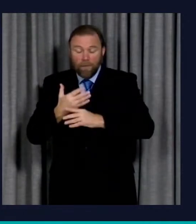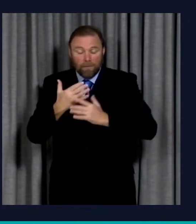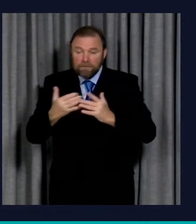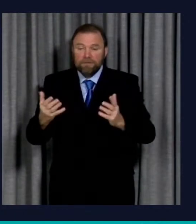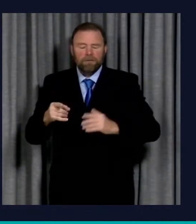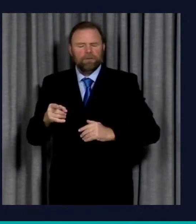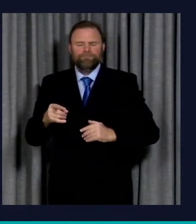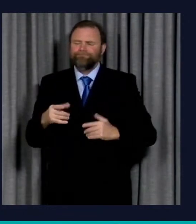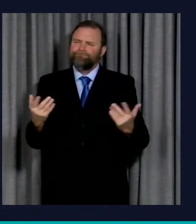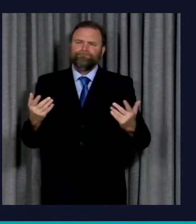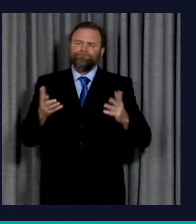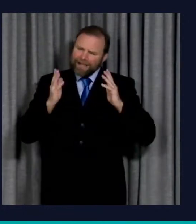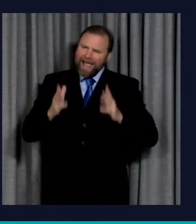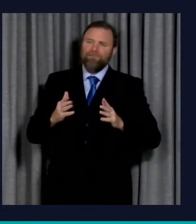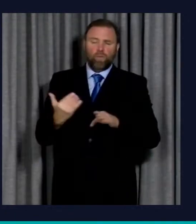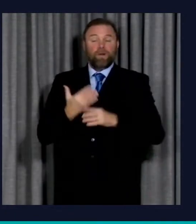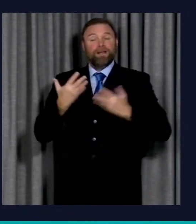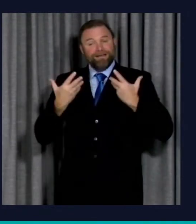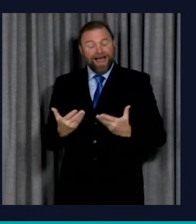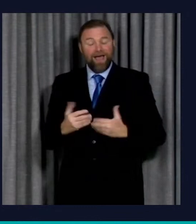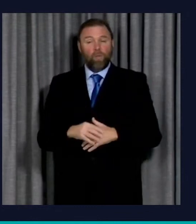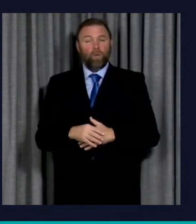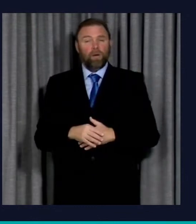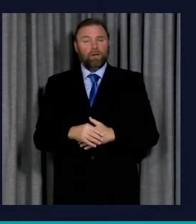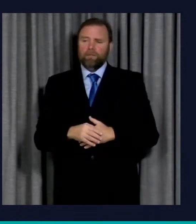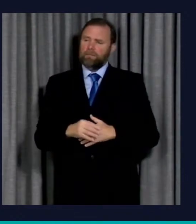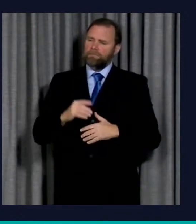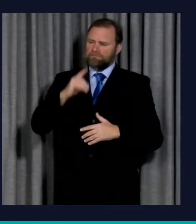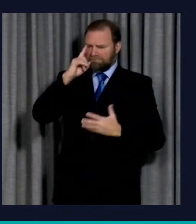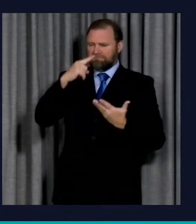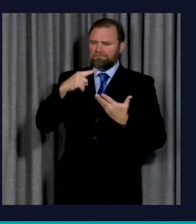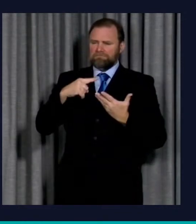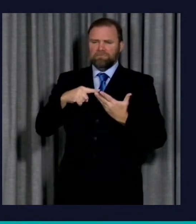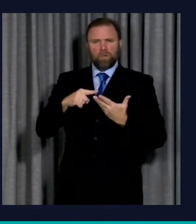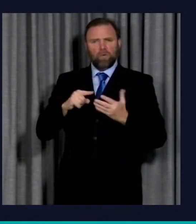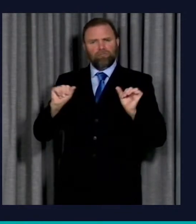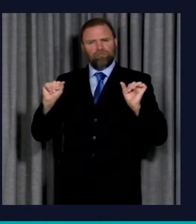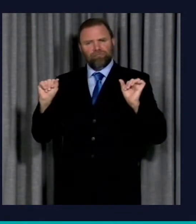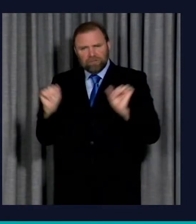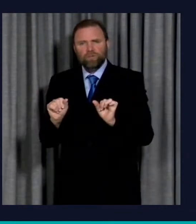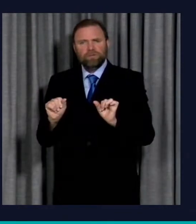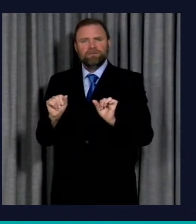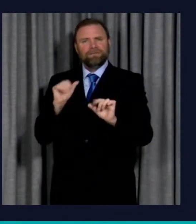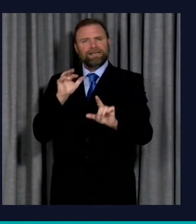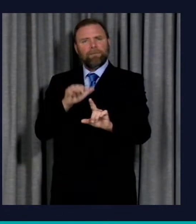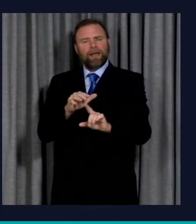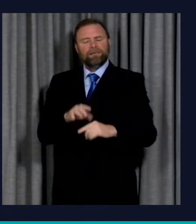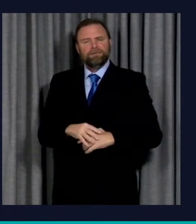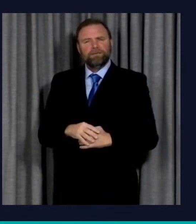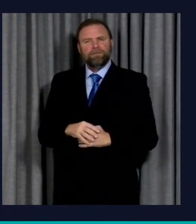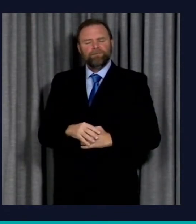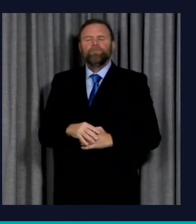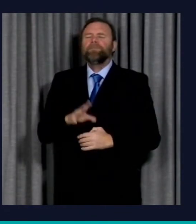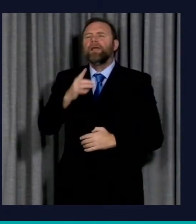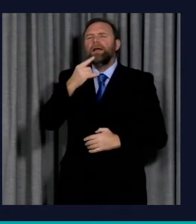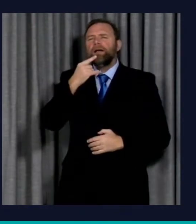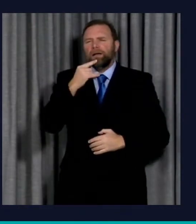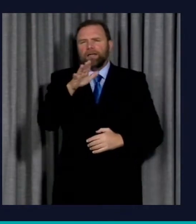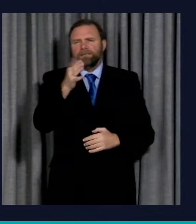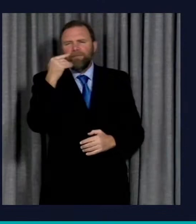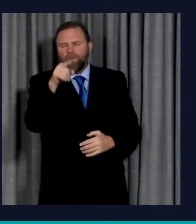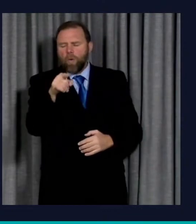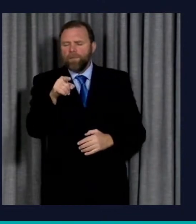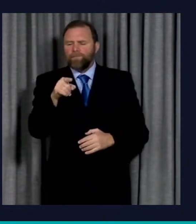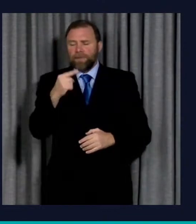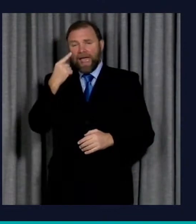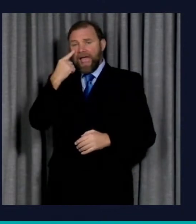and we've got to act now, we believe, to mitigate that impact. As I say, the evidence that I have